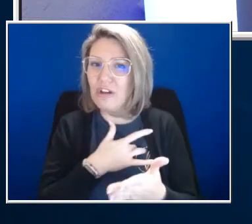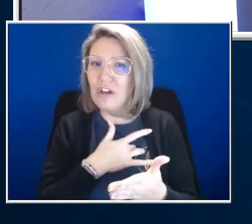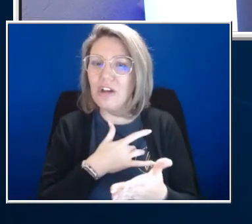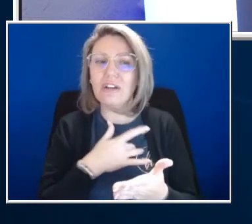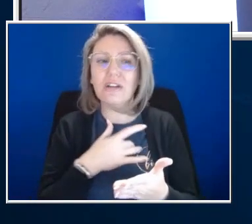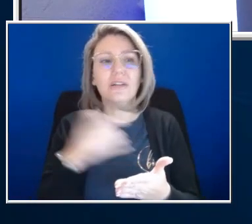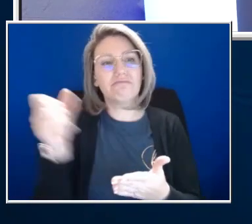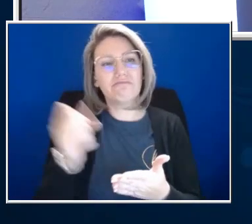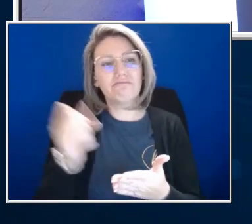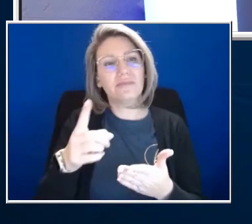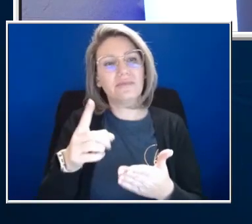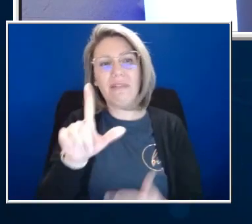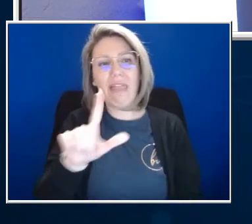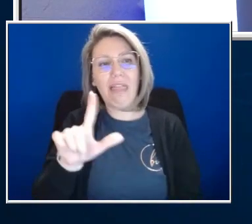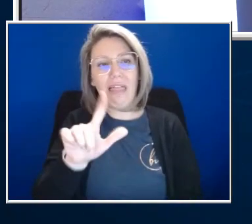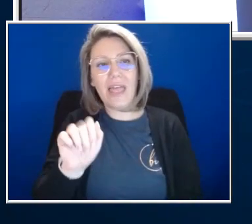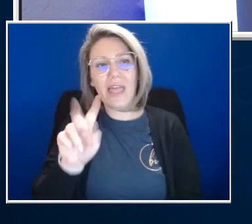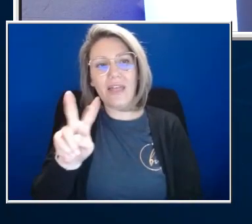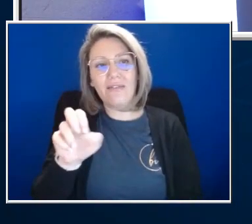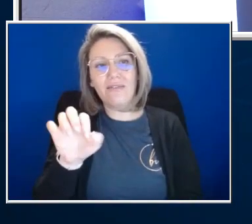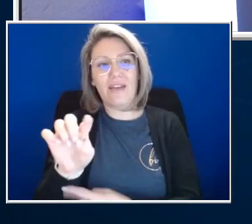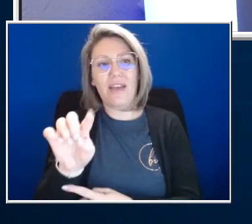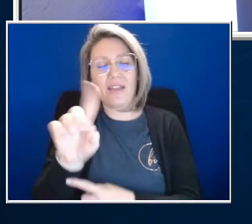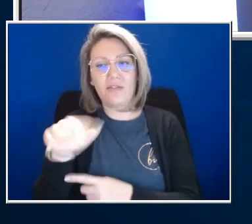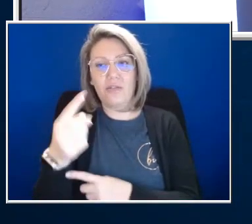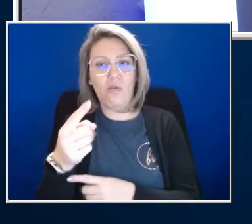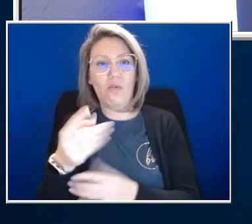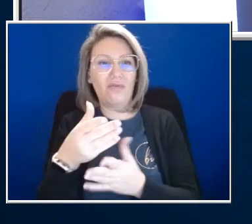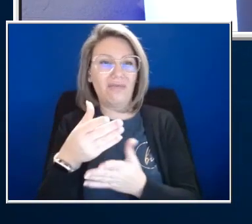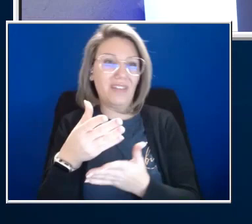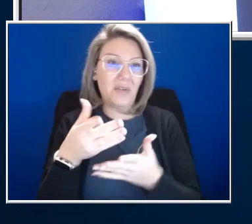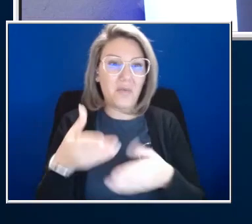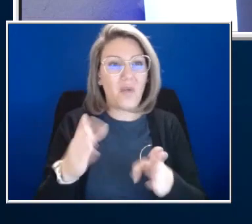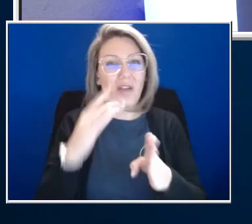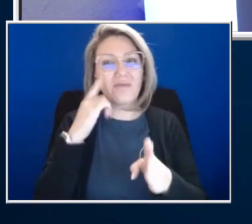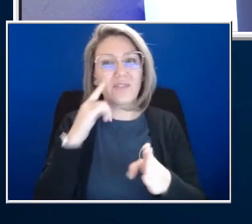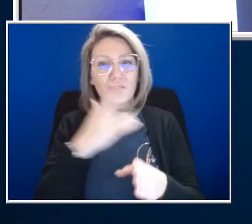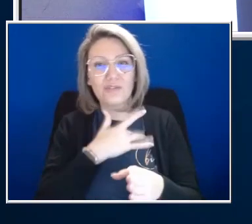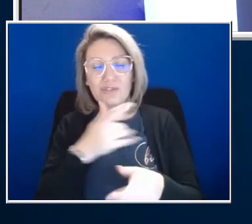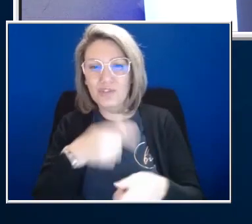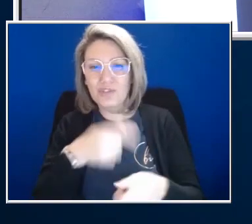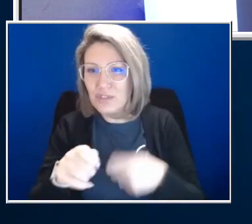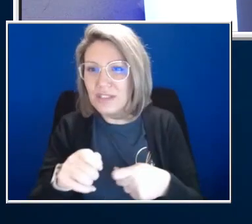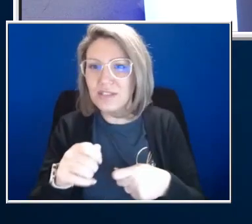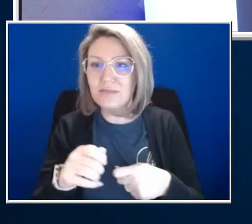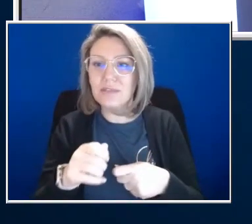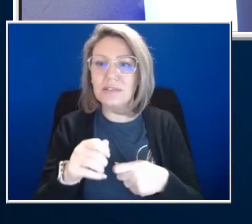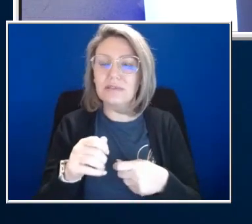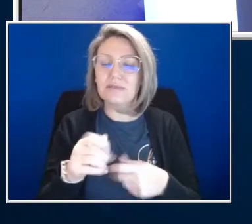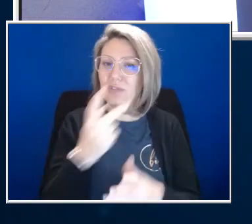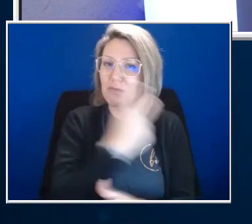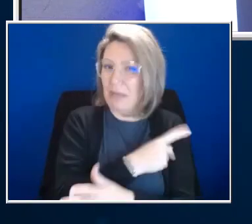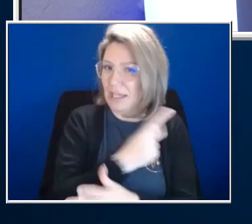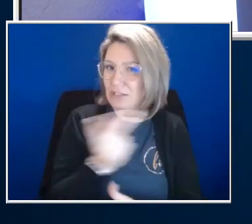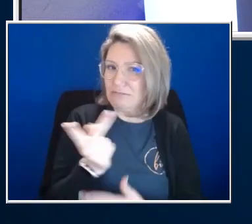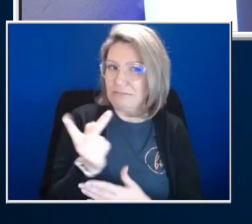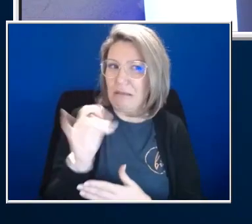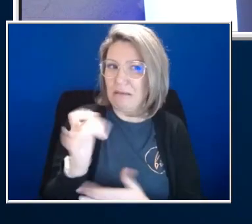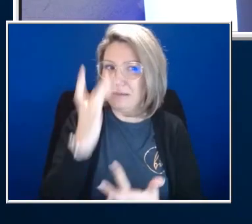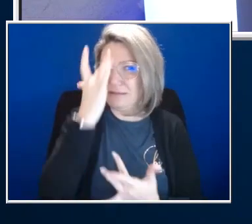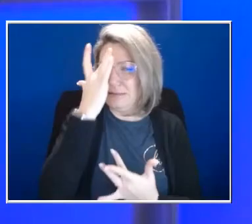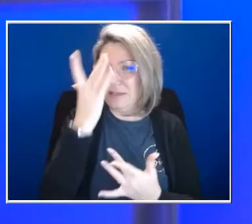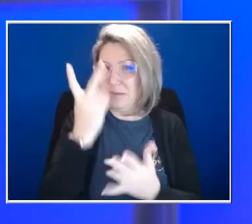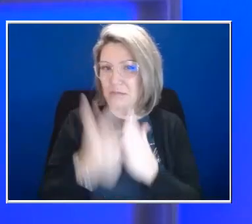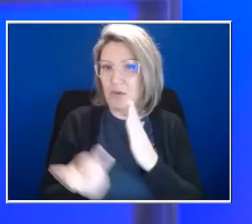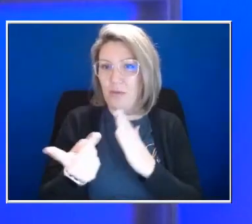LVAD the only path to transplant for patients who are as sick as Corey and Christina were? When it comes to